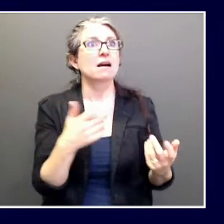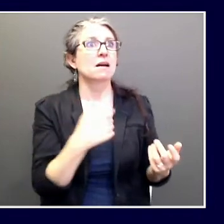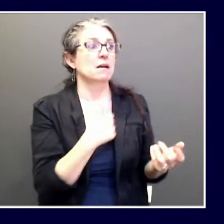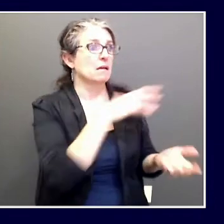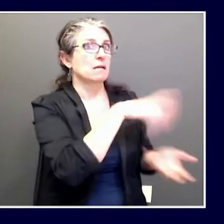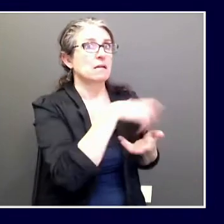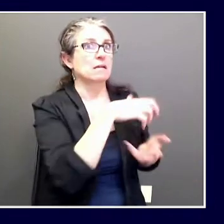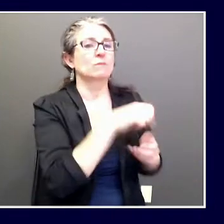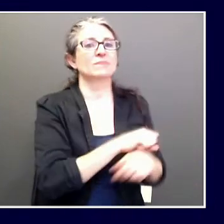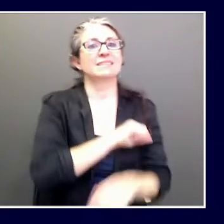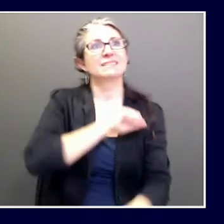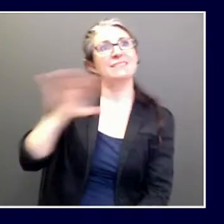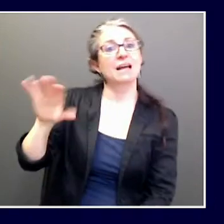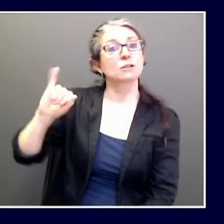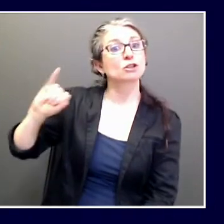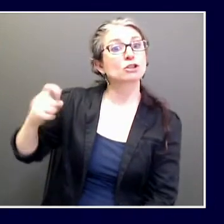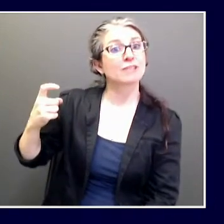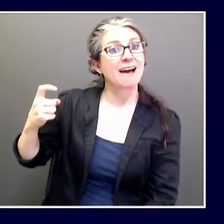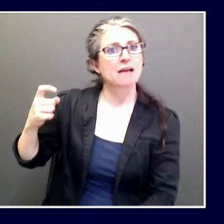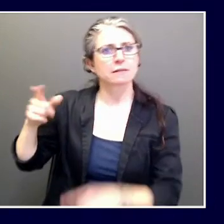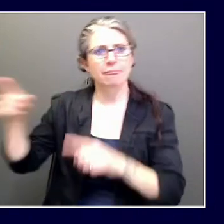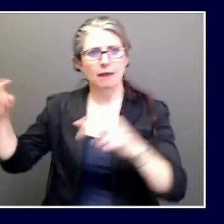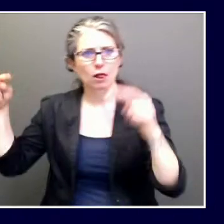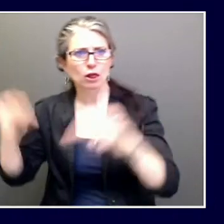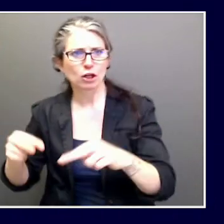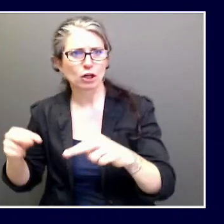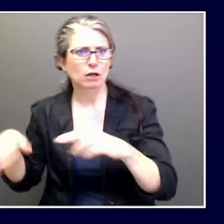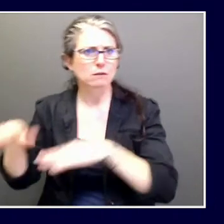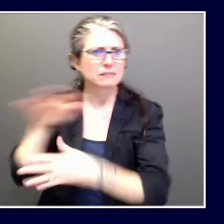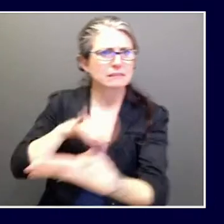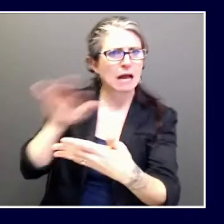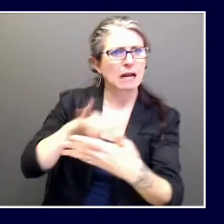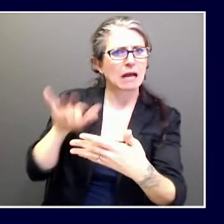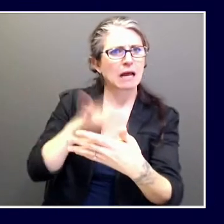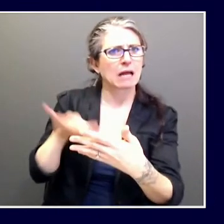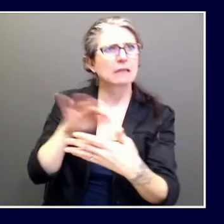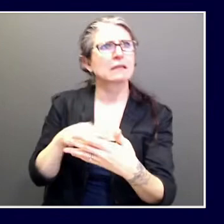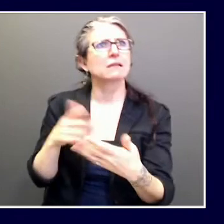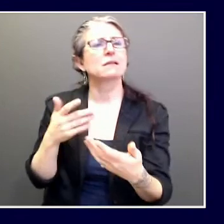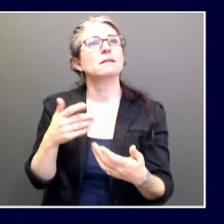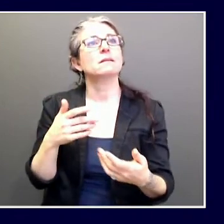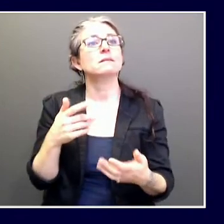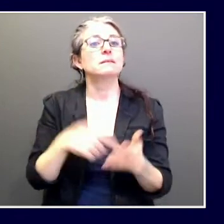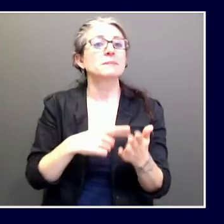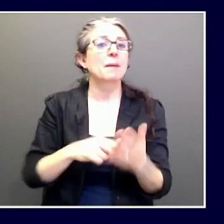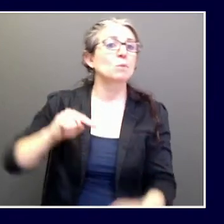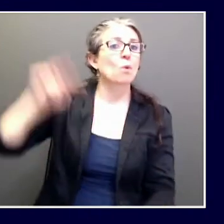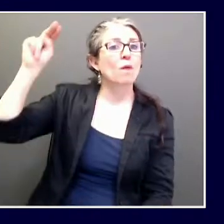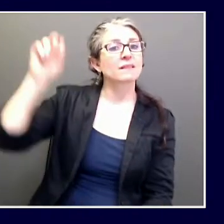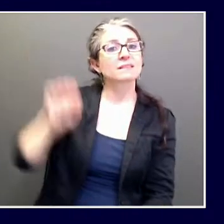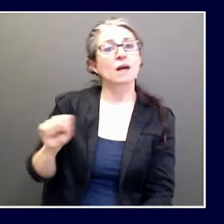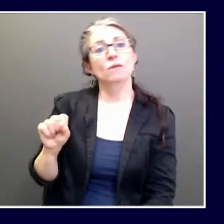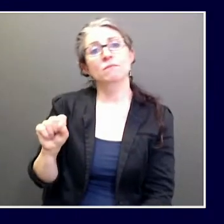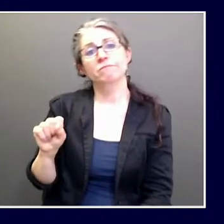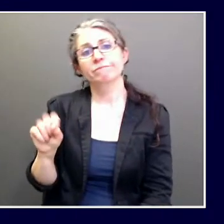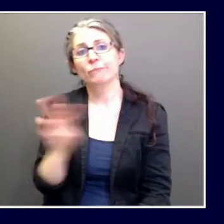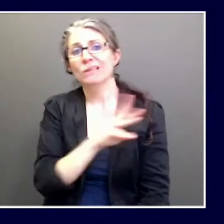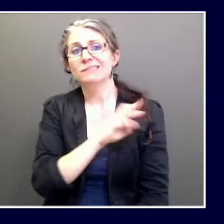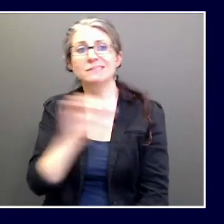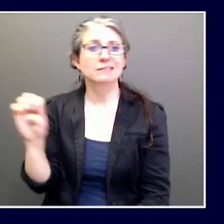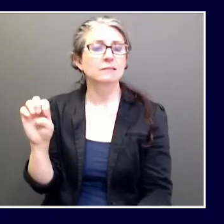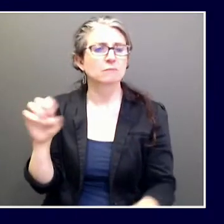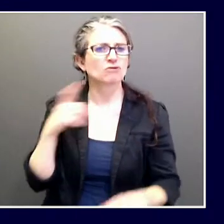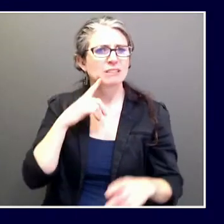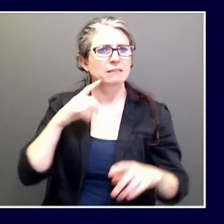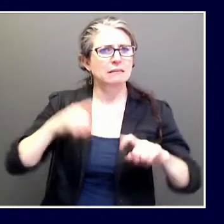they're geographically representative from the northern parts of the state, southern parts of the state, west, east, et cetera. We've been doing that